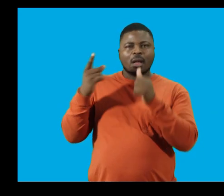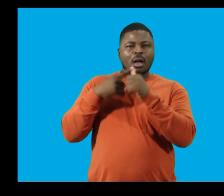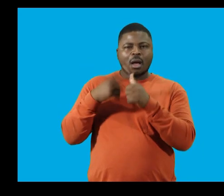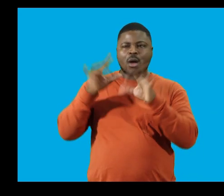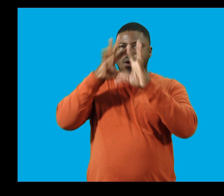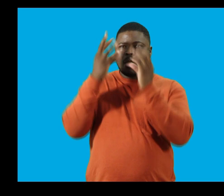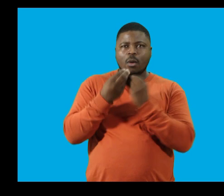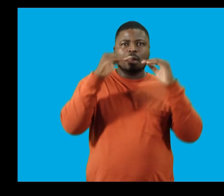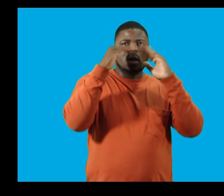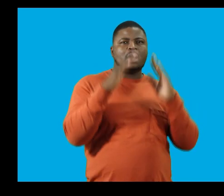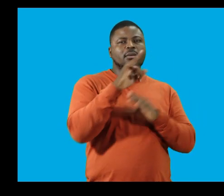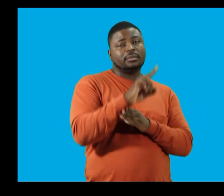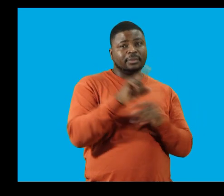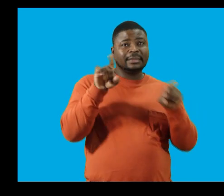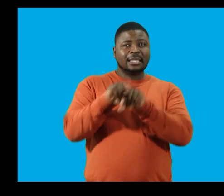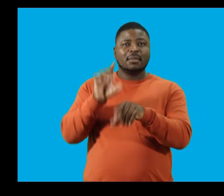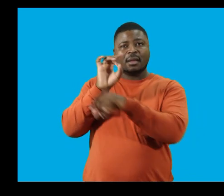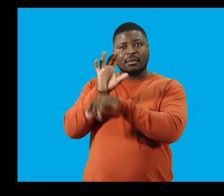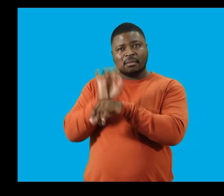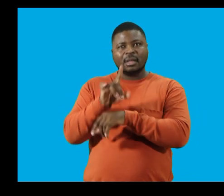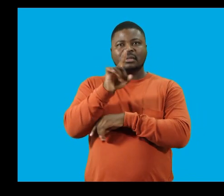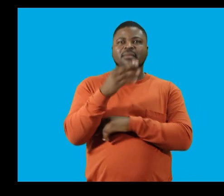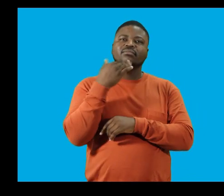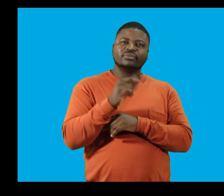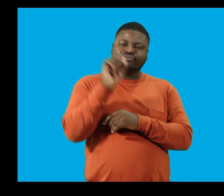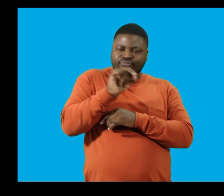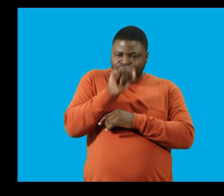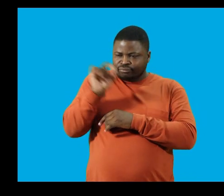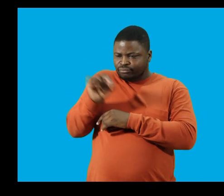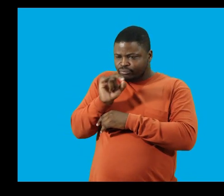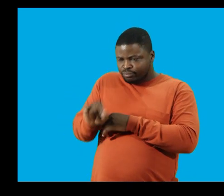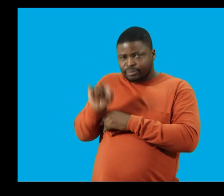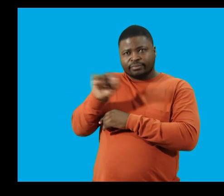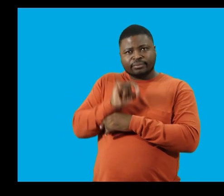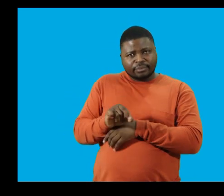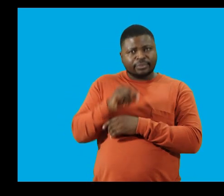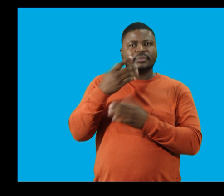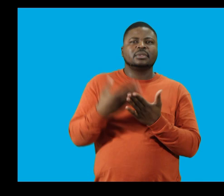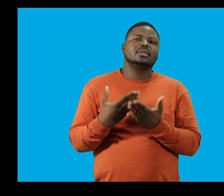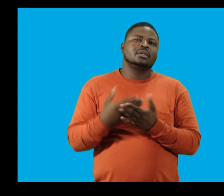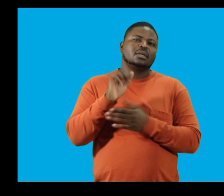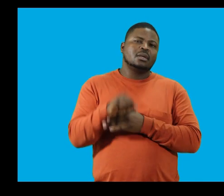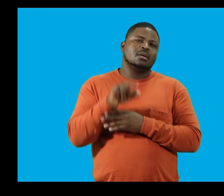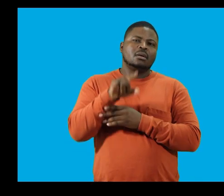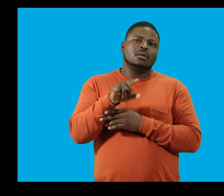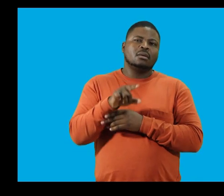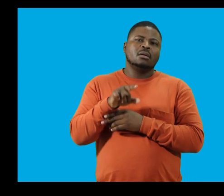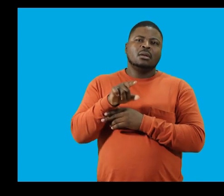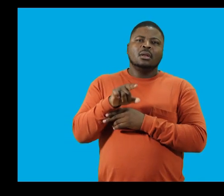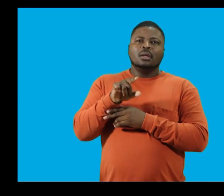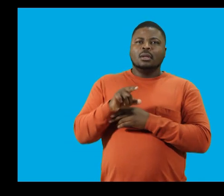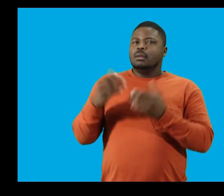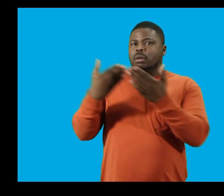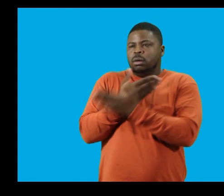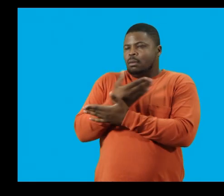along counting all of them. Just another tip, cross them out as you count so that